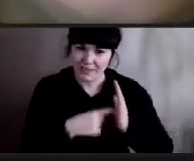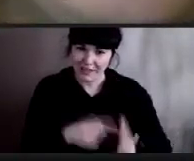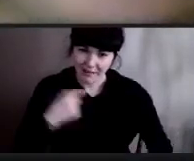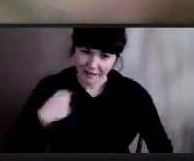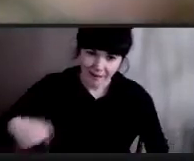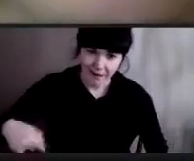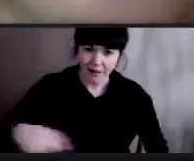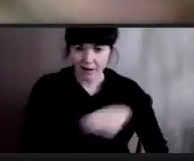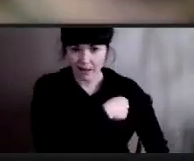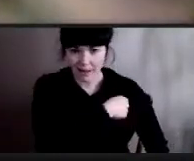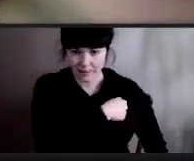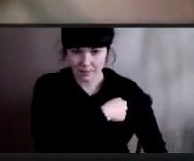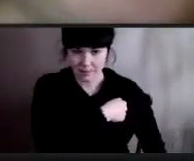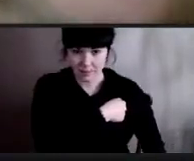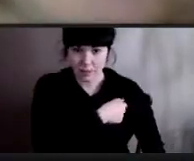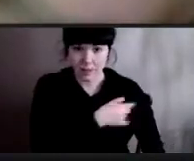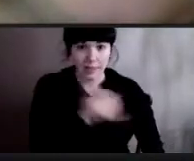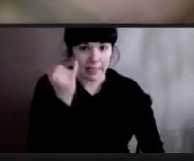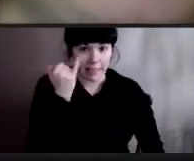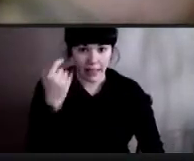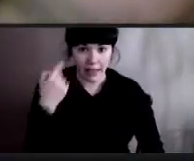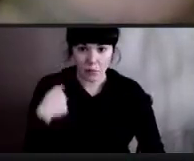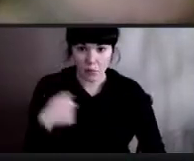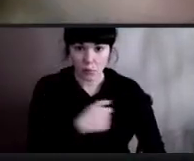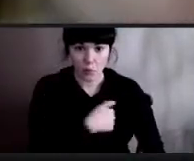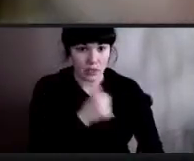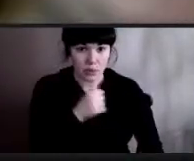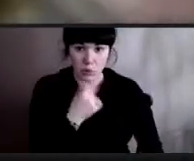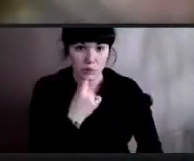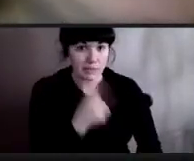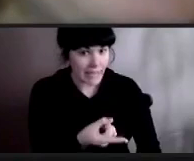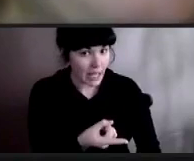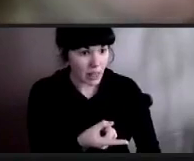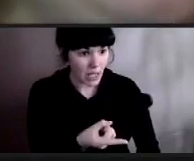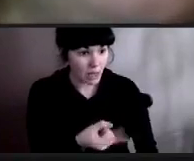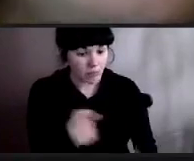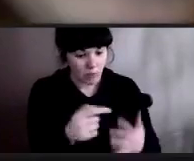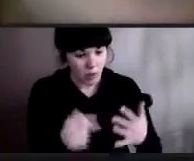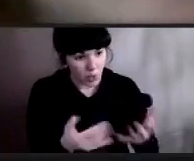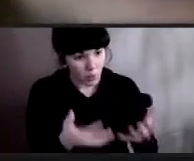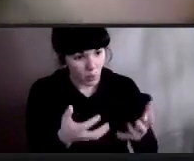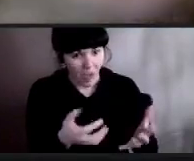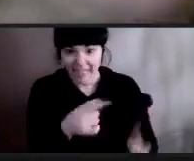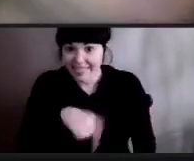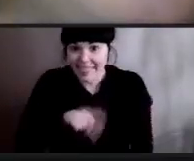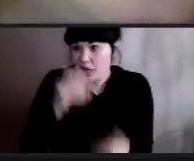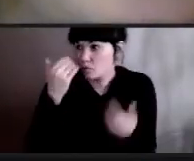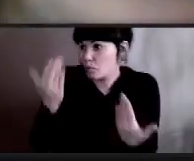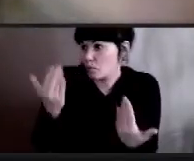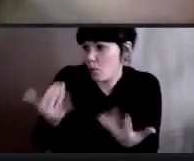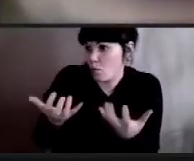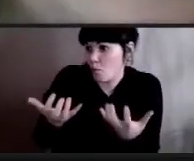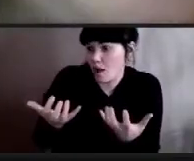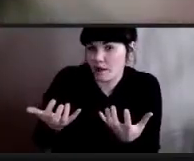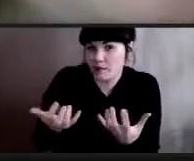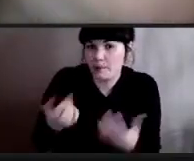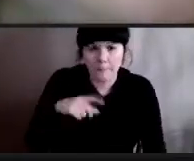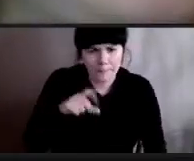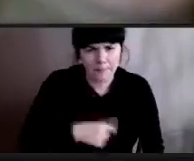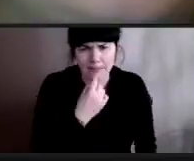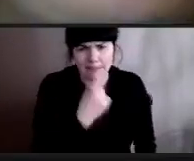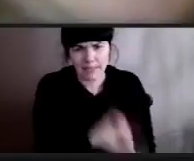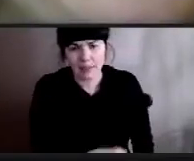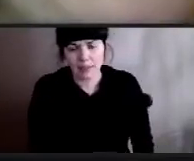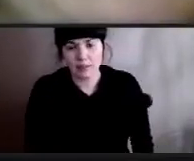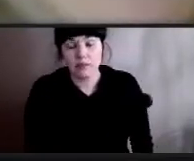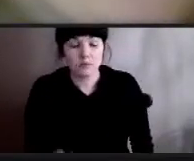want unless we tell them what we want. So whether you agree or disagree, that you should let that